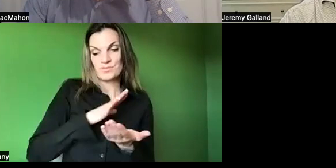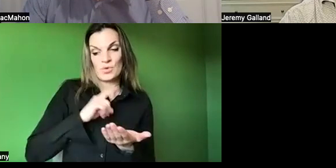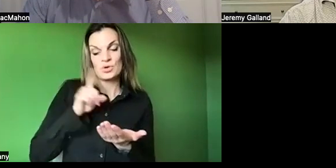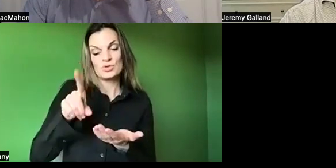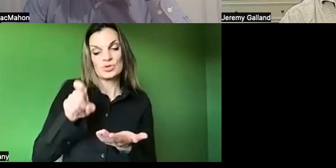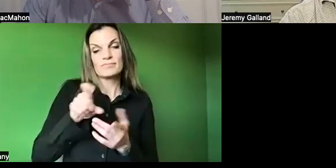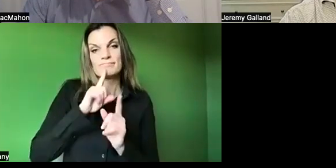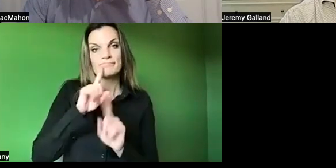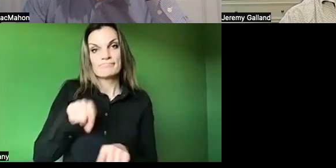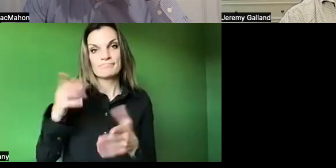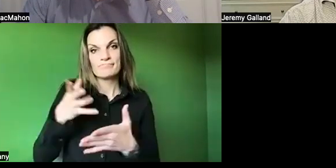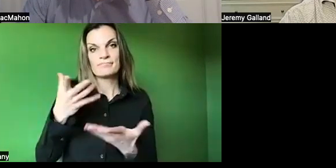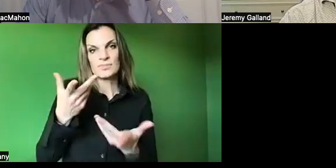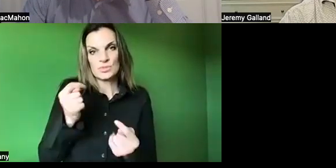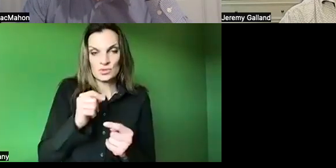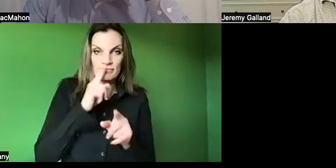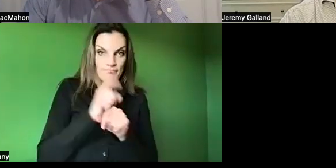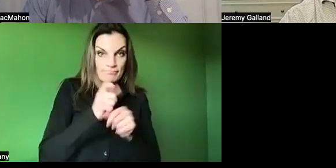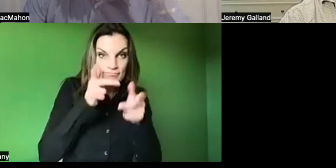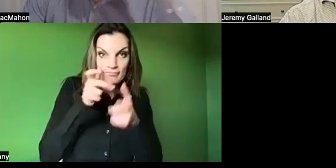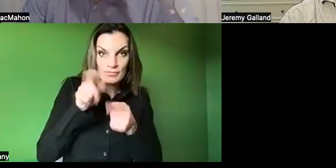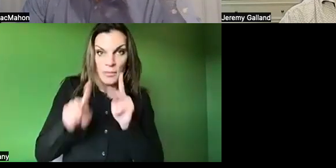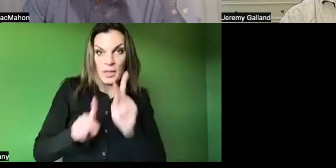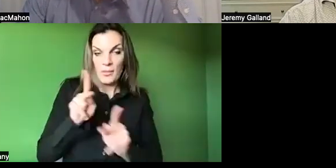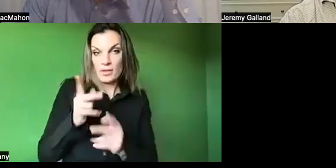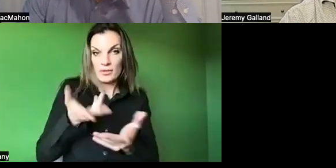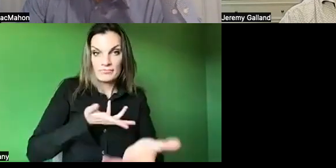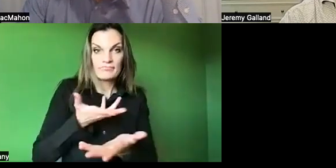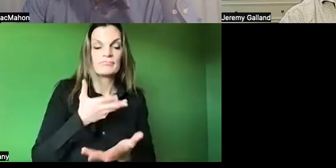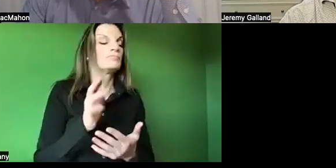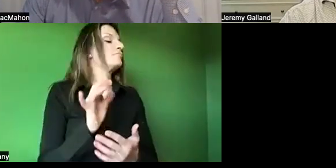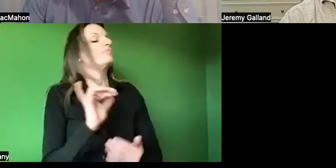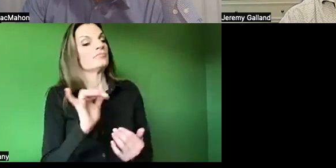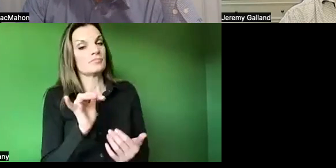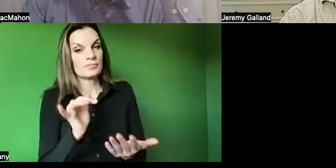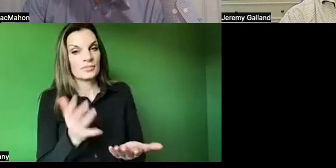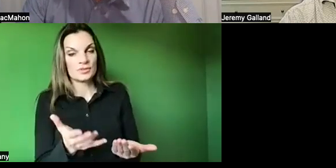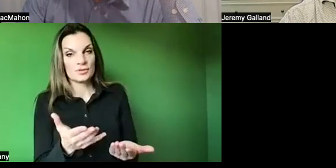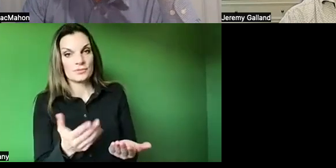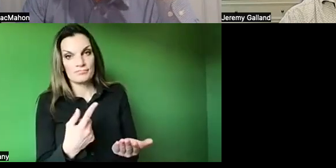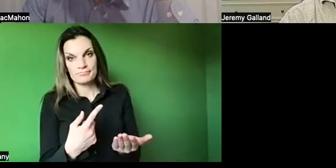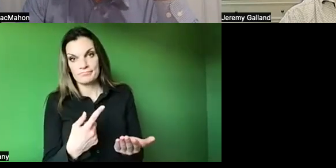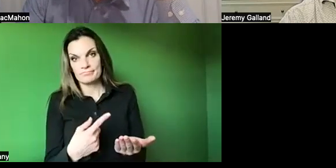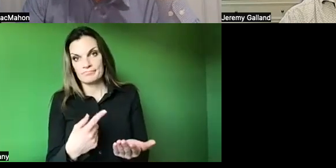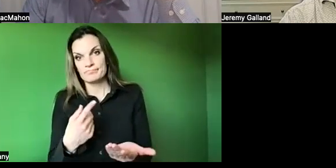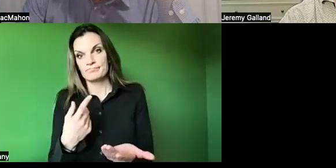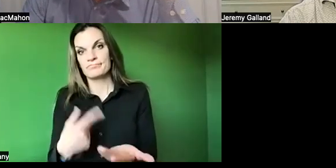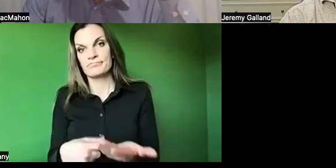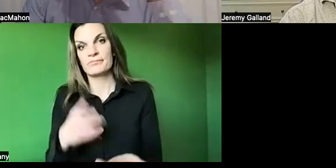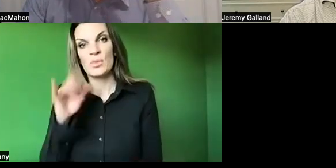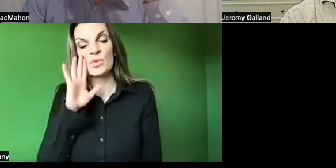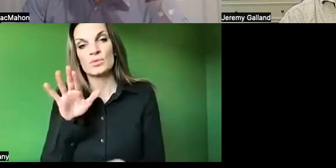and to really want to hear from people. The board's response should be to insist that we know that the schools, that